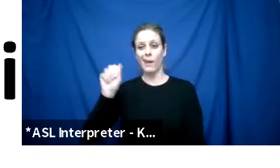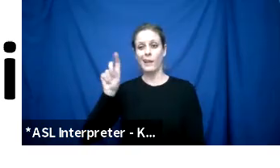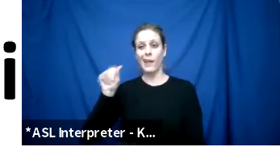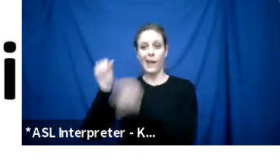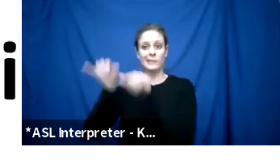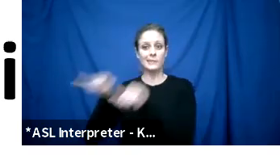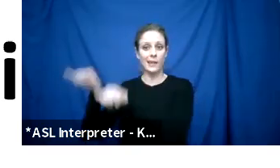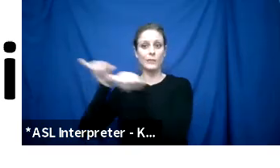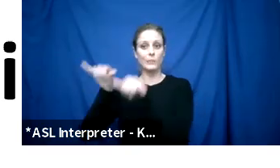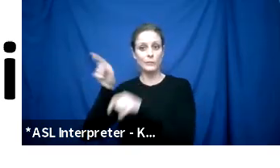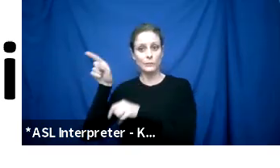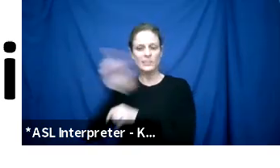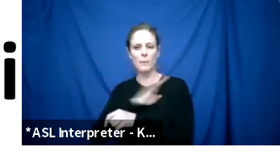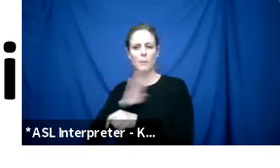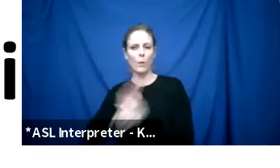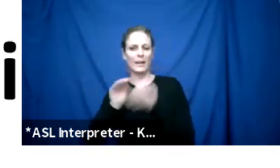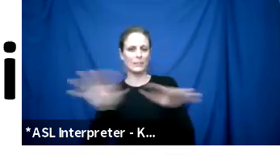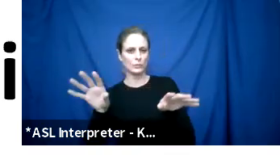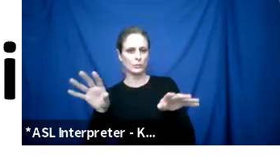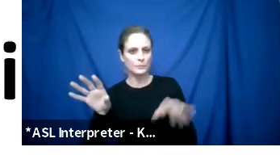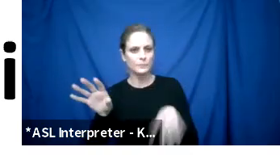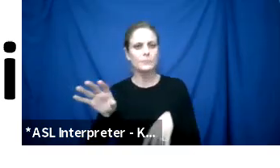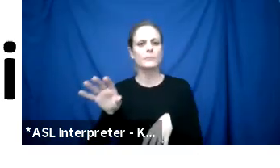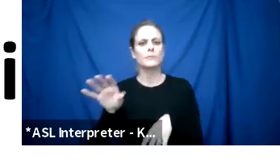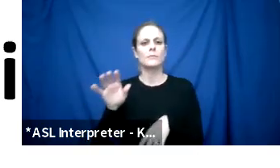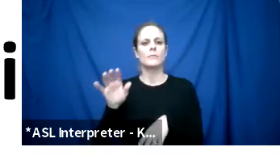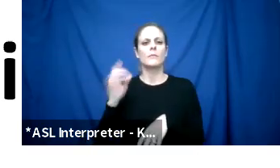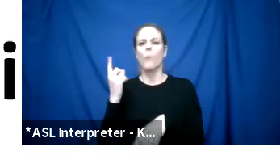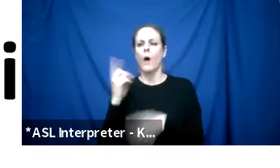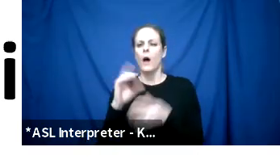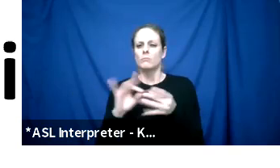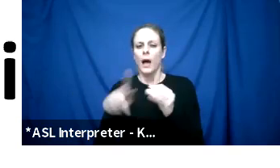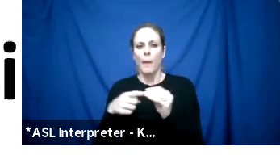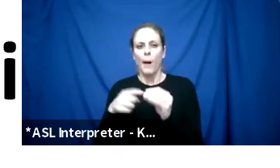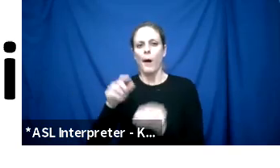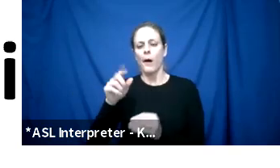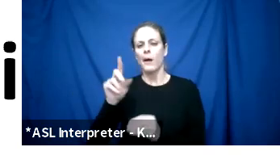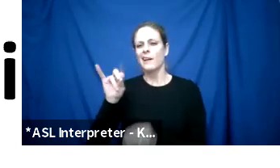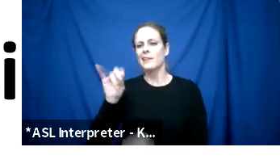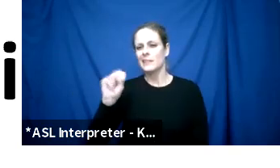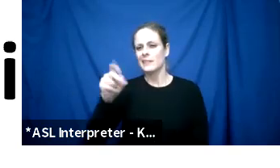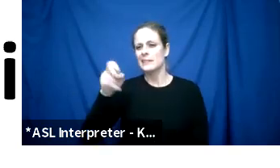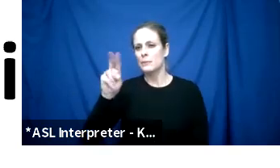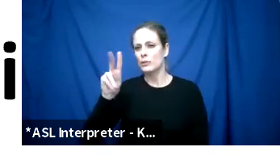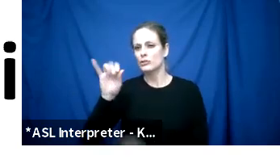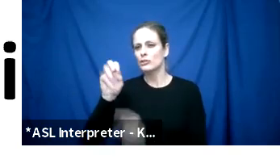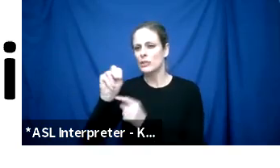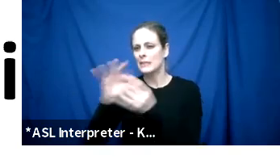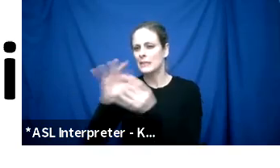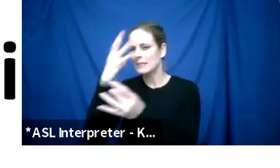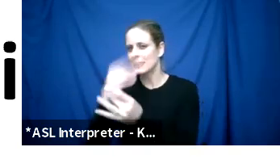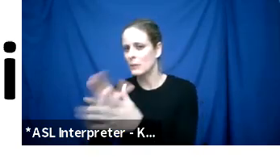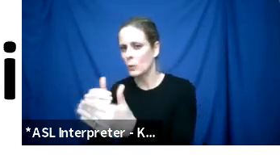issued, there was an advisory about dispersion in reference to patient sleeping rooms. But when the 2010